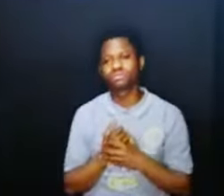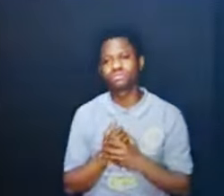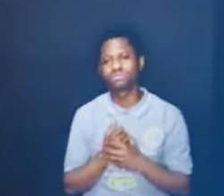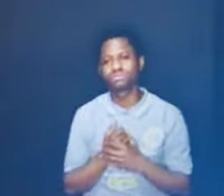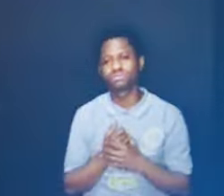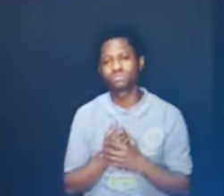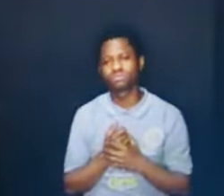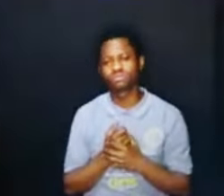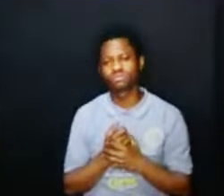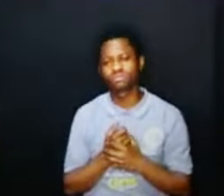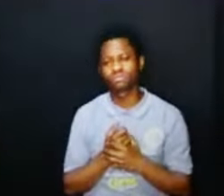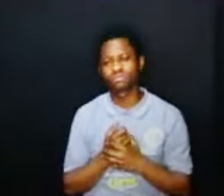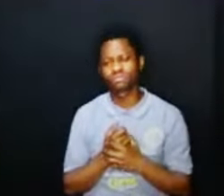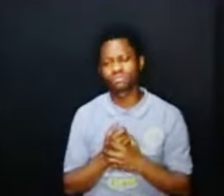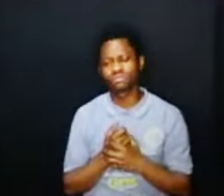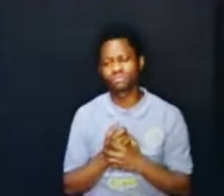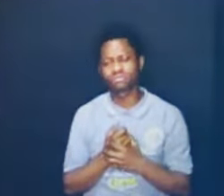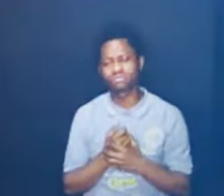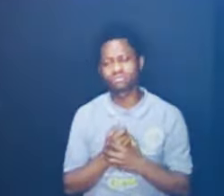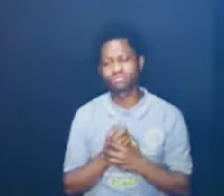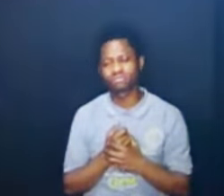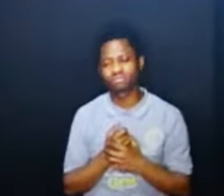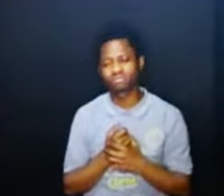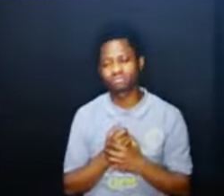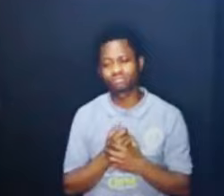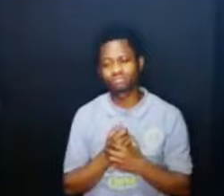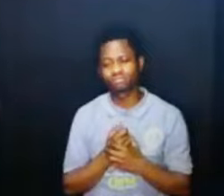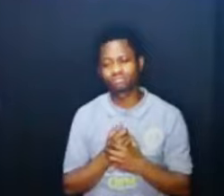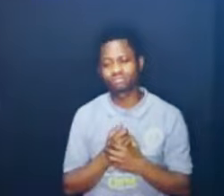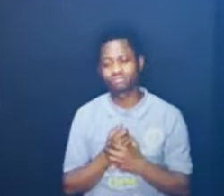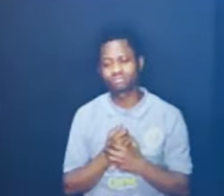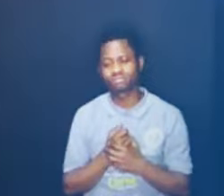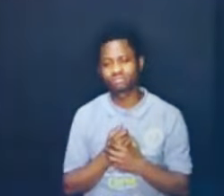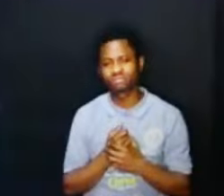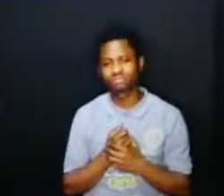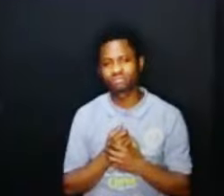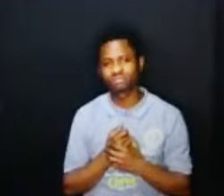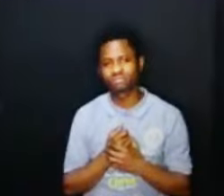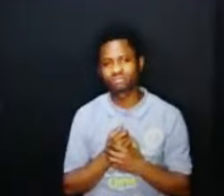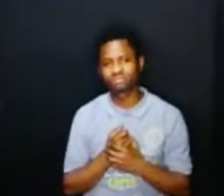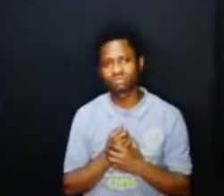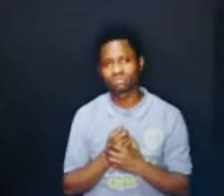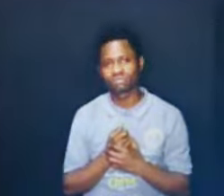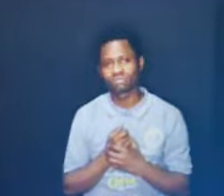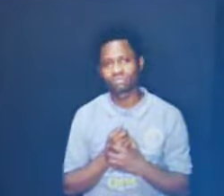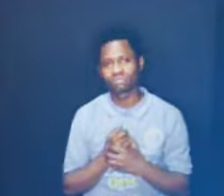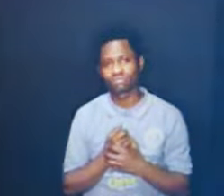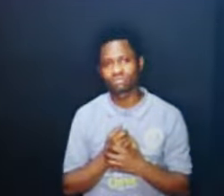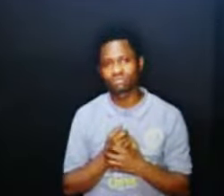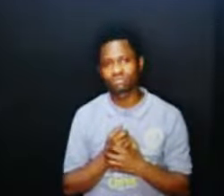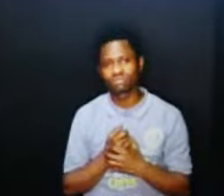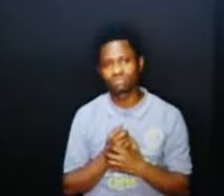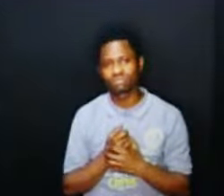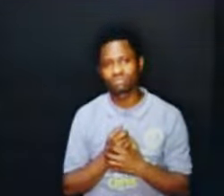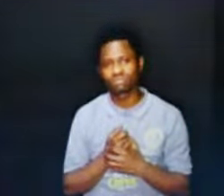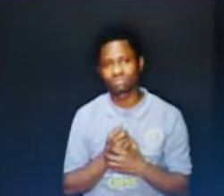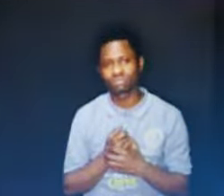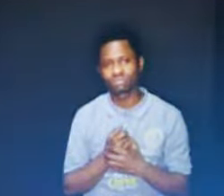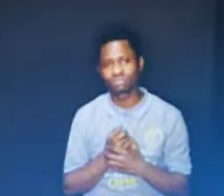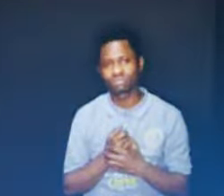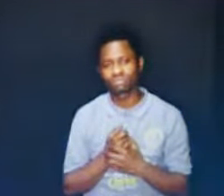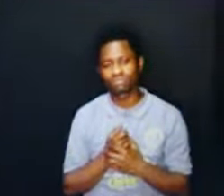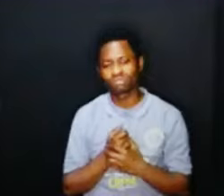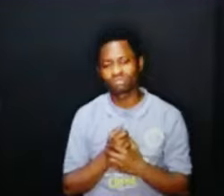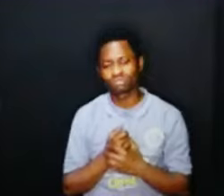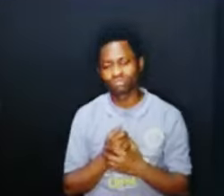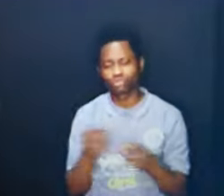se ne akenkan no enti yedaso ye nibon yefo mpo onyame doye. So your human nature may not be able to